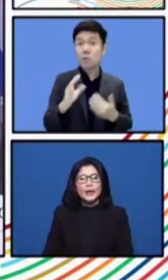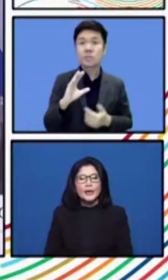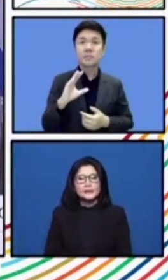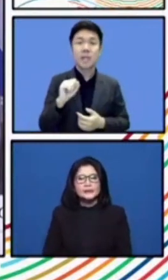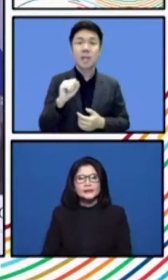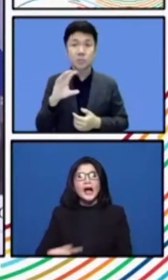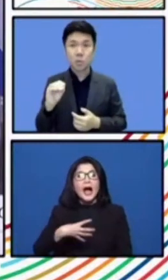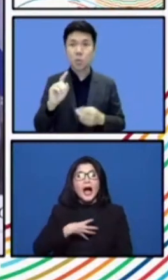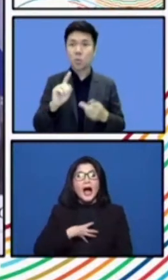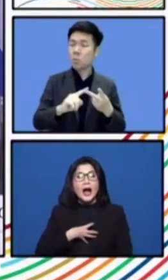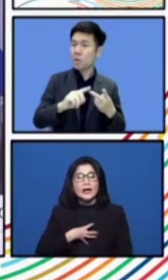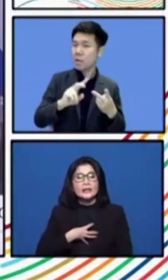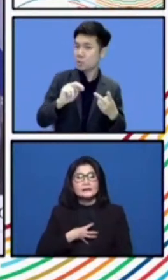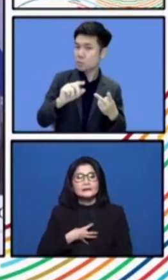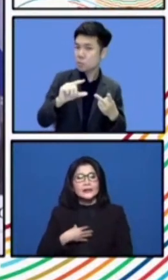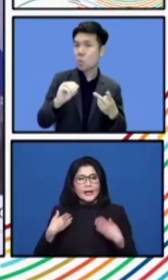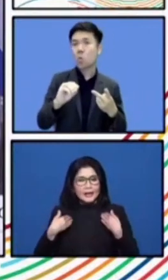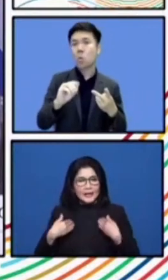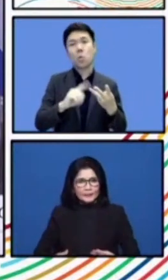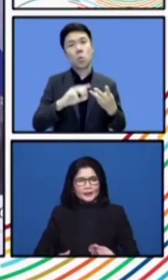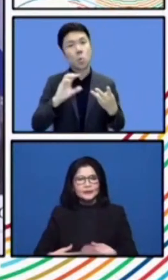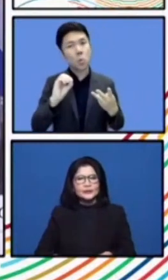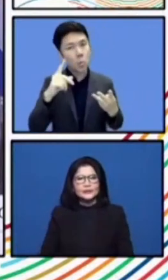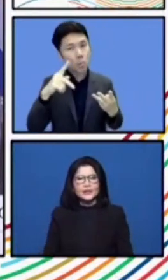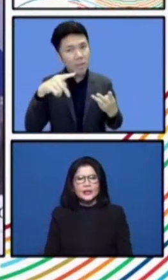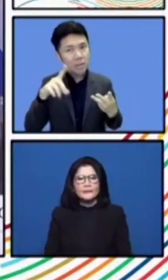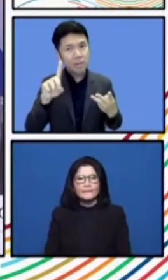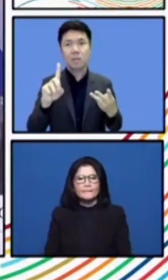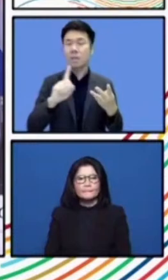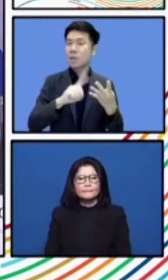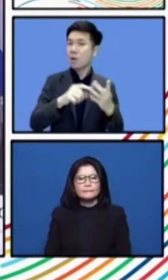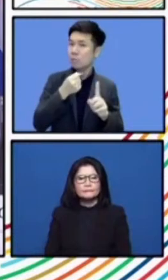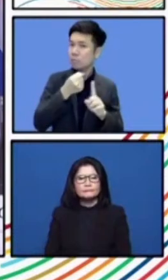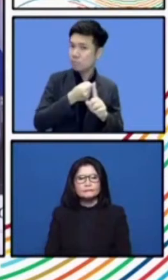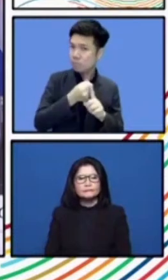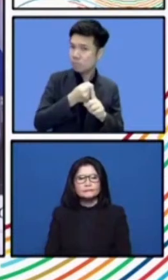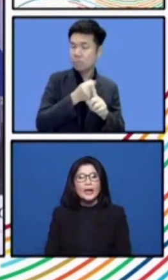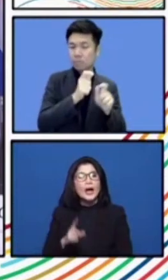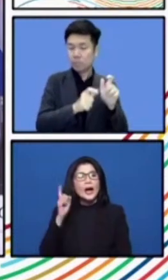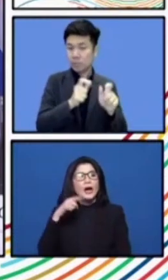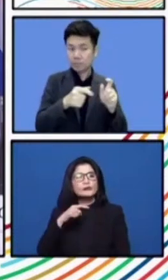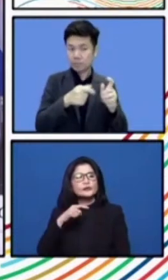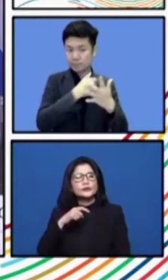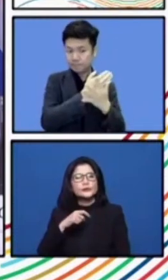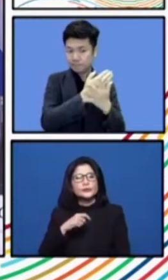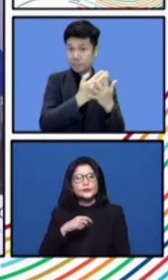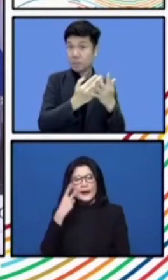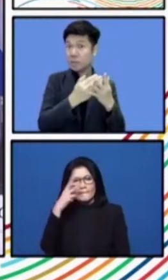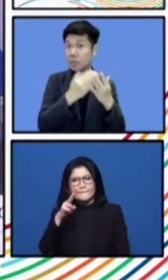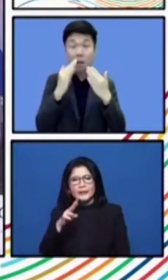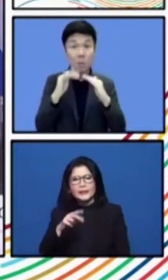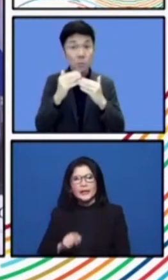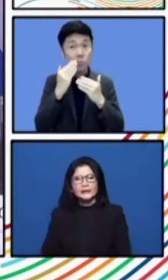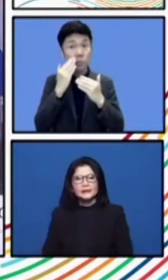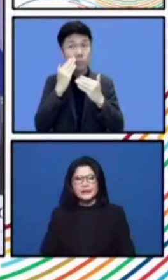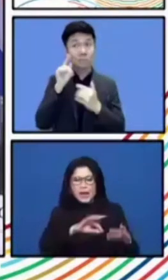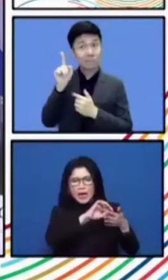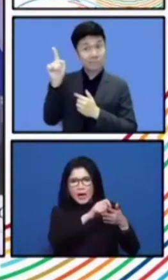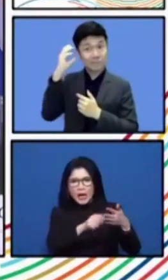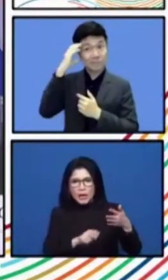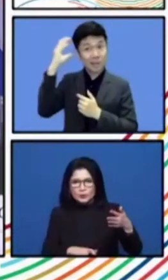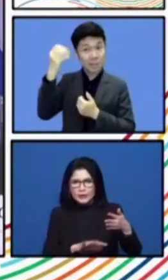organization human rights Advocates and other so take a look to social Audits and they should be